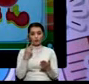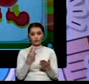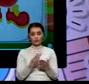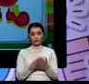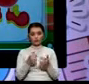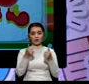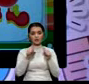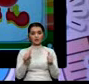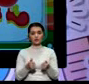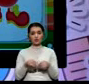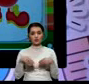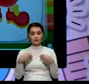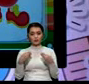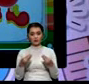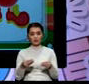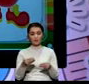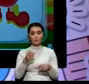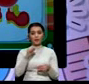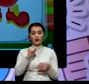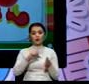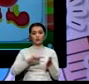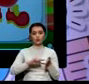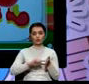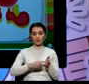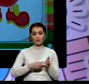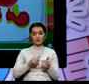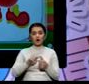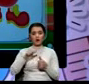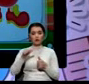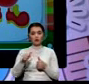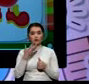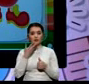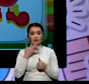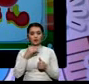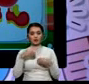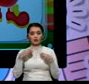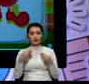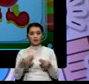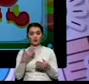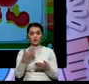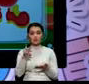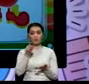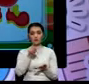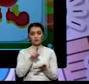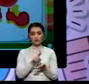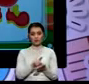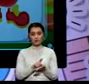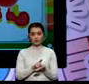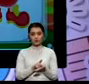ko'rinishdagi shakl berilgan. A nuqtamiz esa alohida rangda berilgan. Sizning vazifangiz